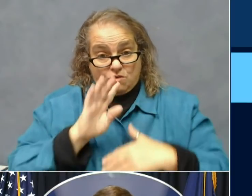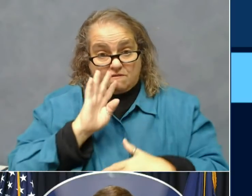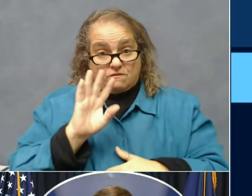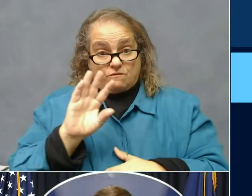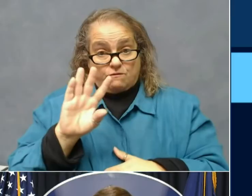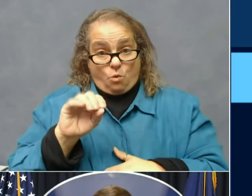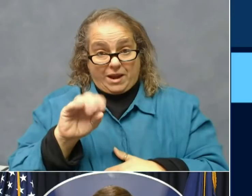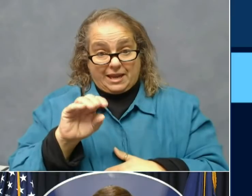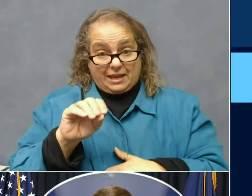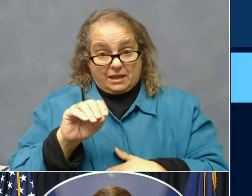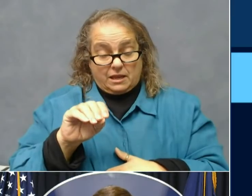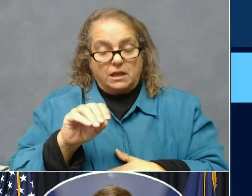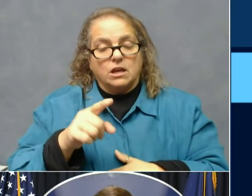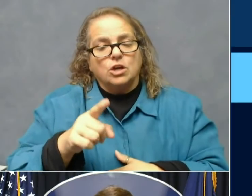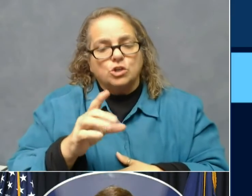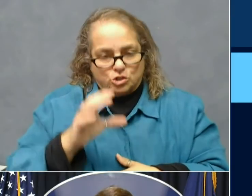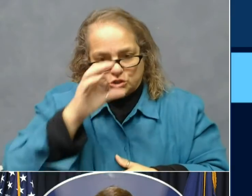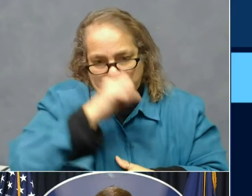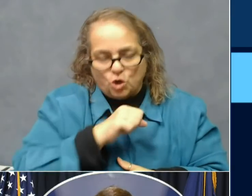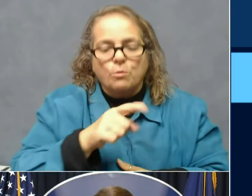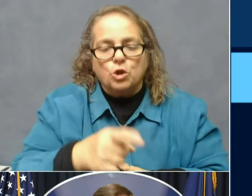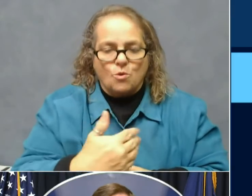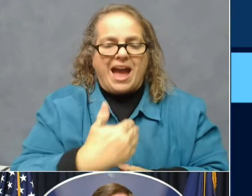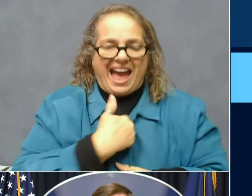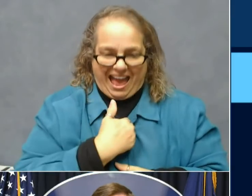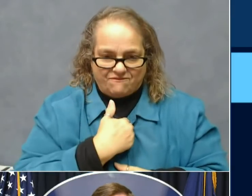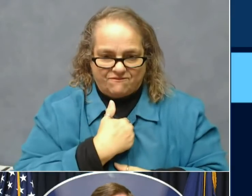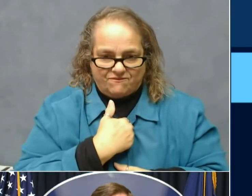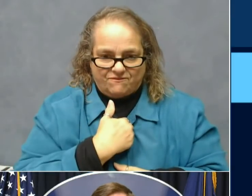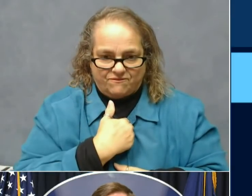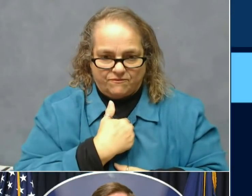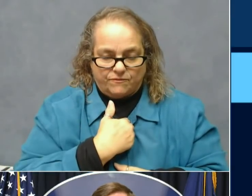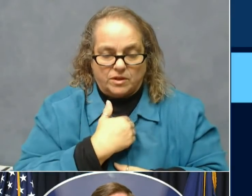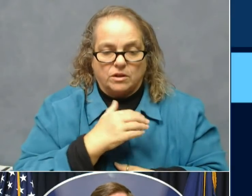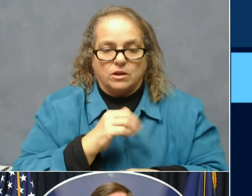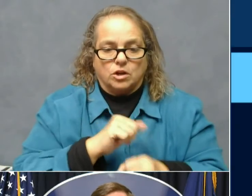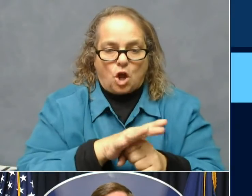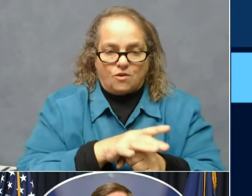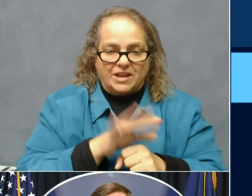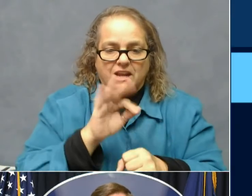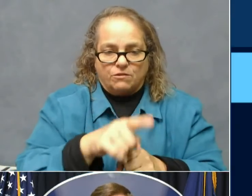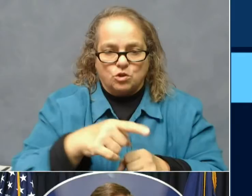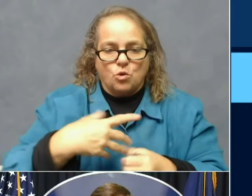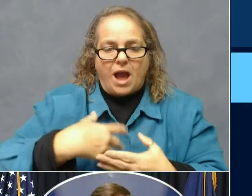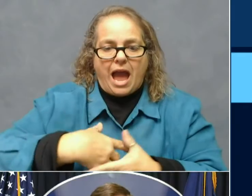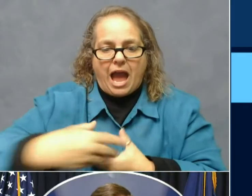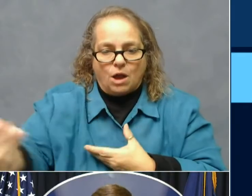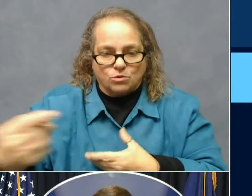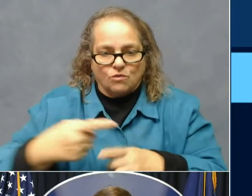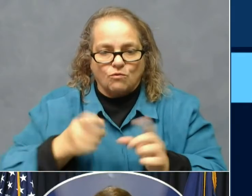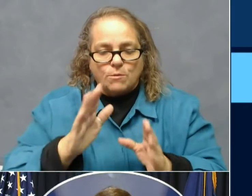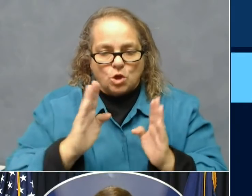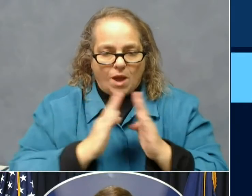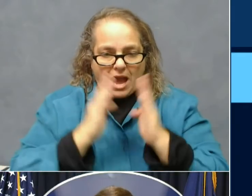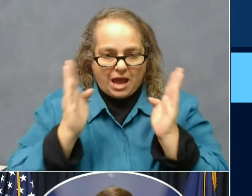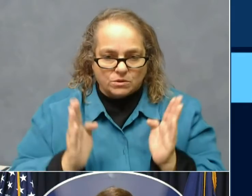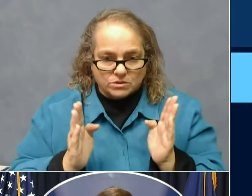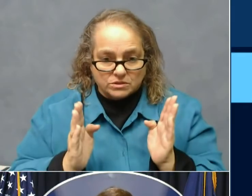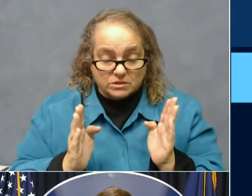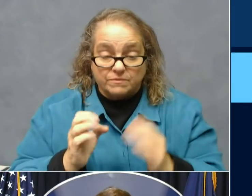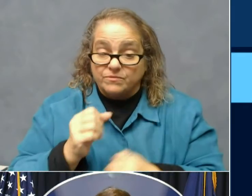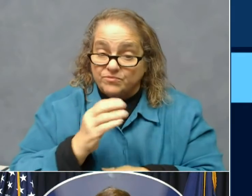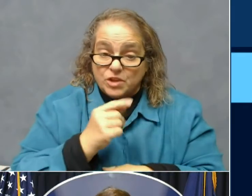if you gathered beyond your immediate household. Again, this is saying that we shouldn't get out with